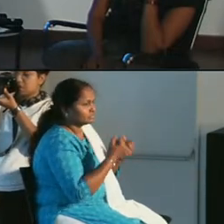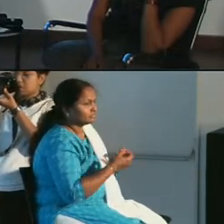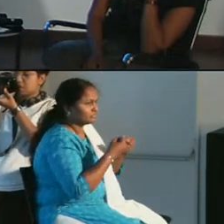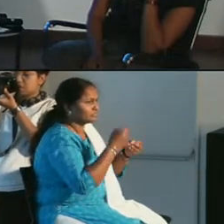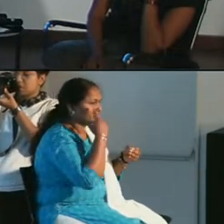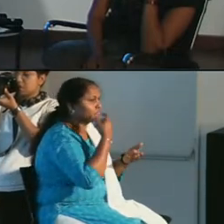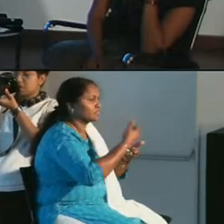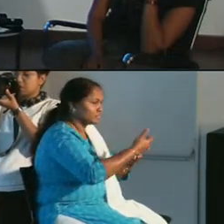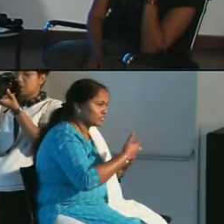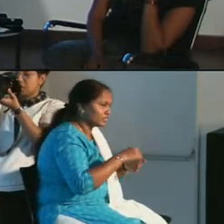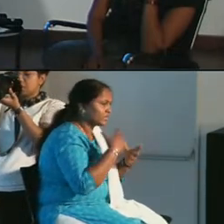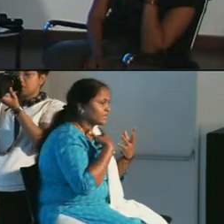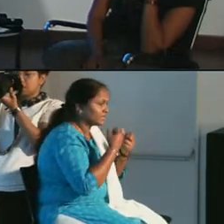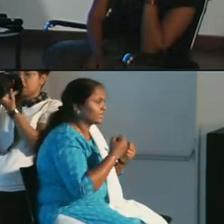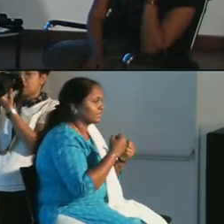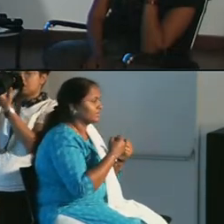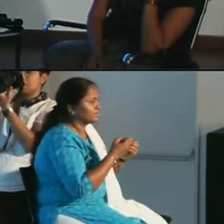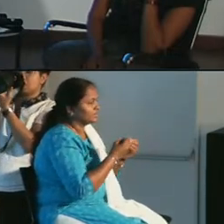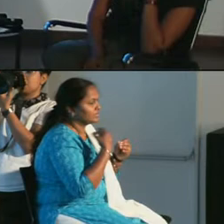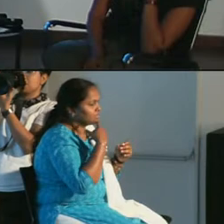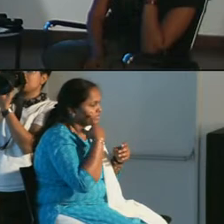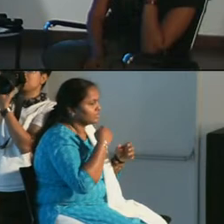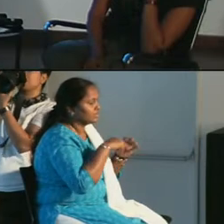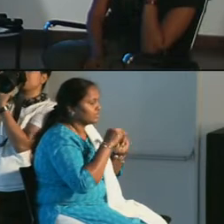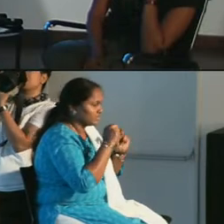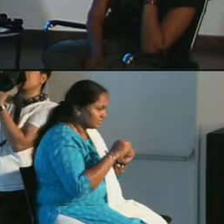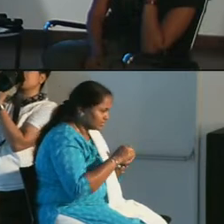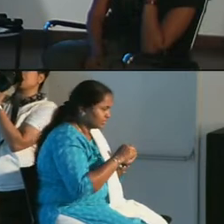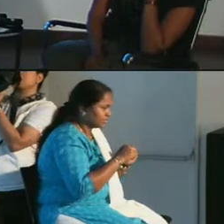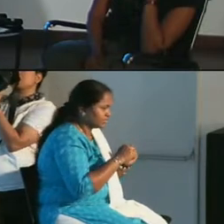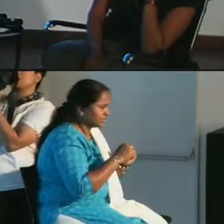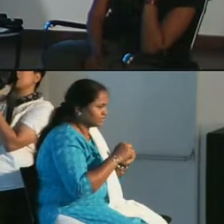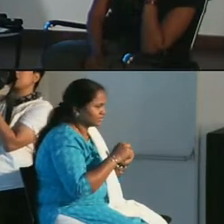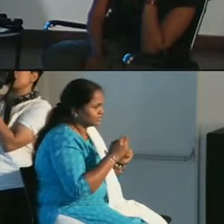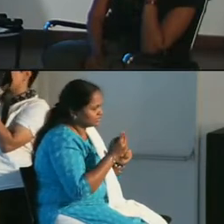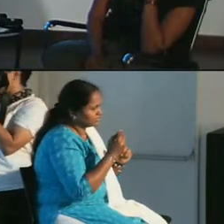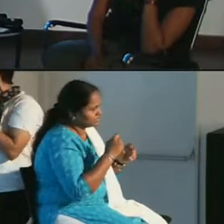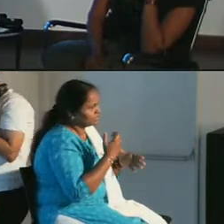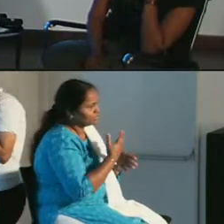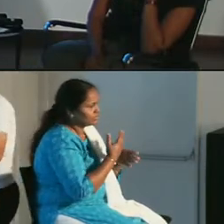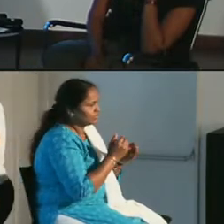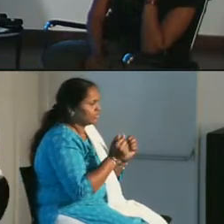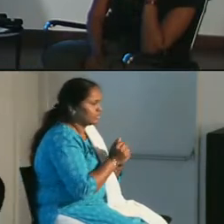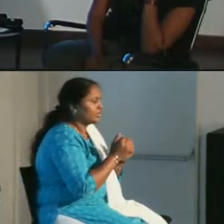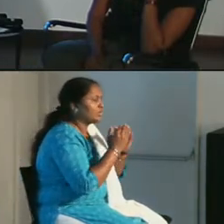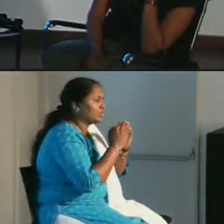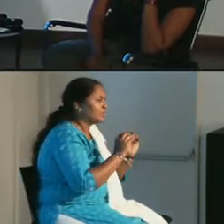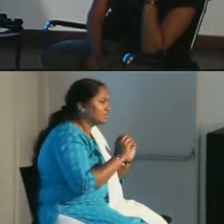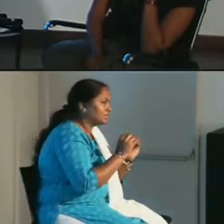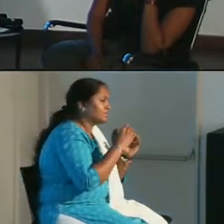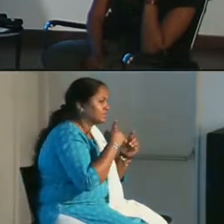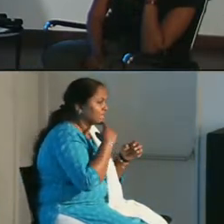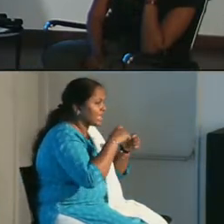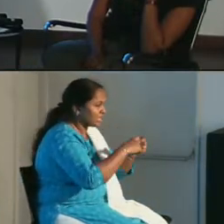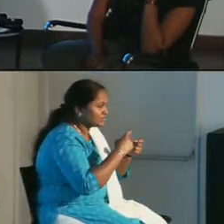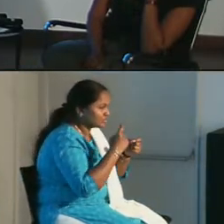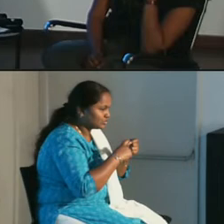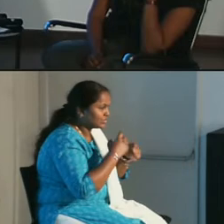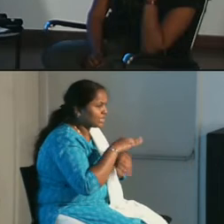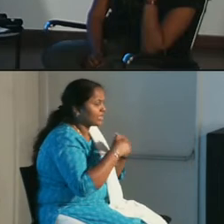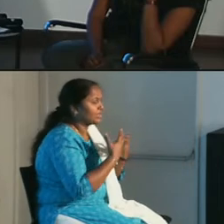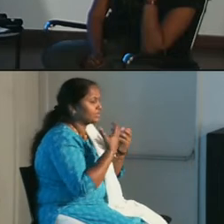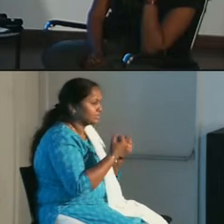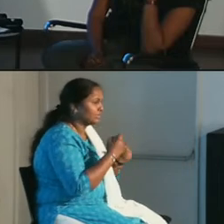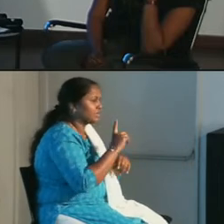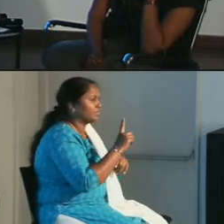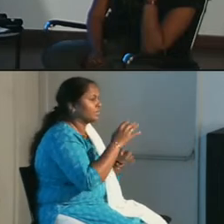does this speak to you? That becomes the inquiry. I've interviewed and worked with homeless women to ask questions also around, you know,